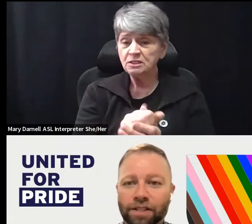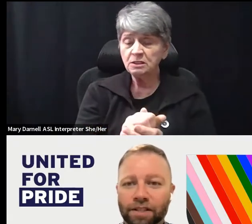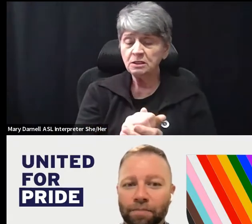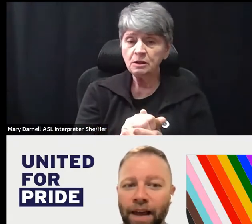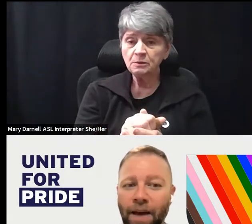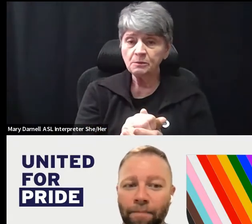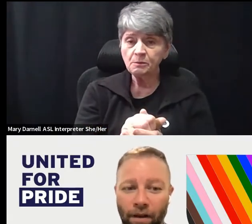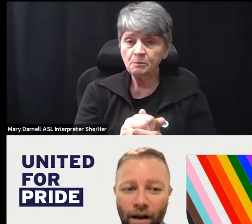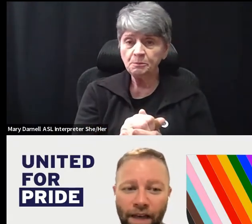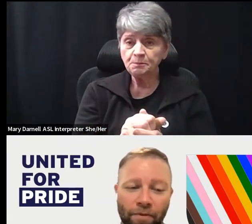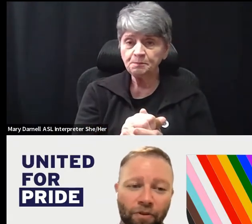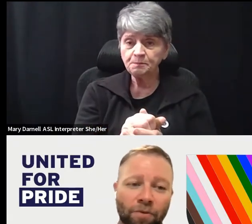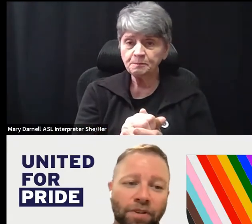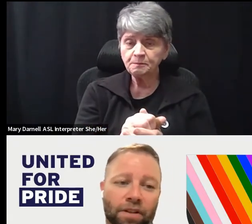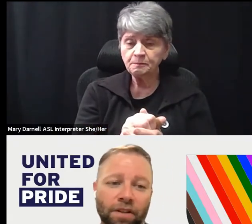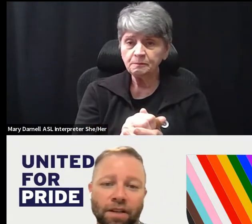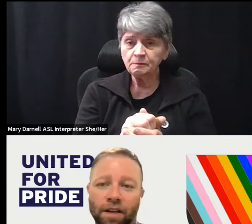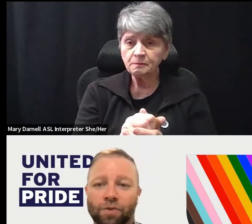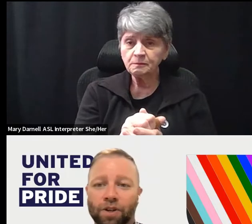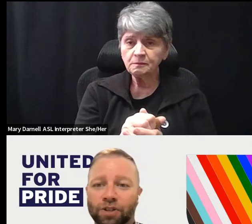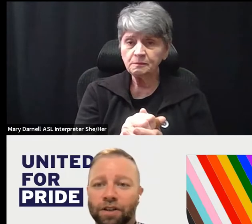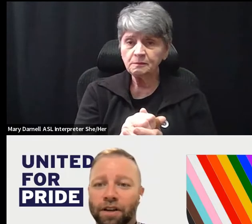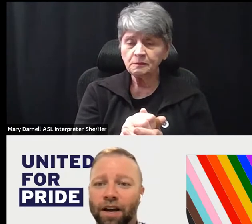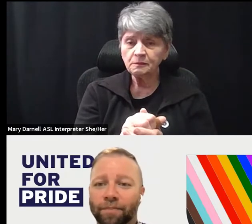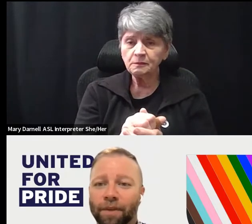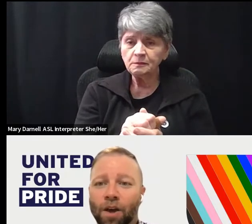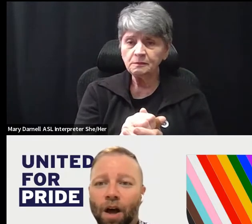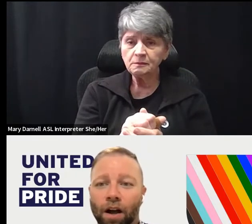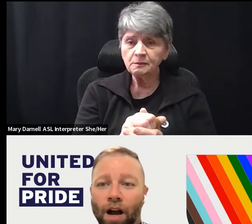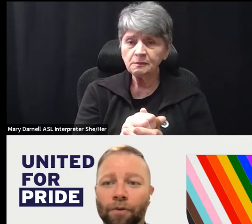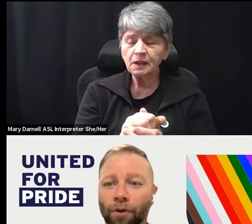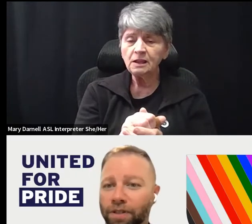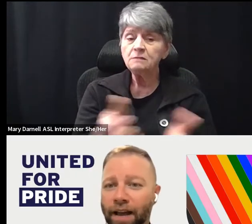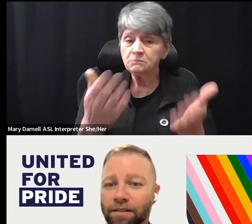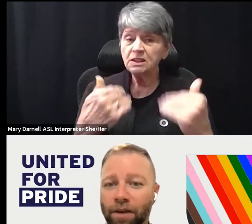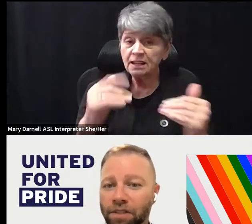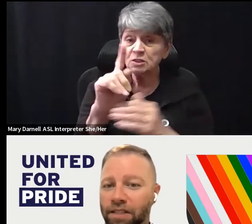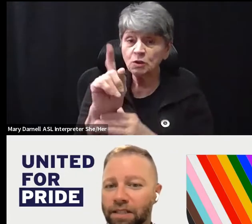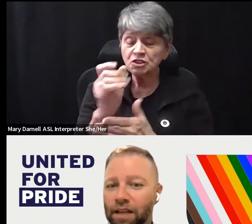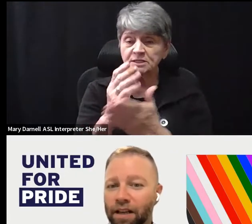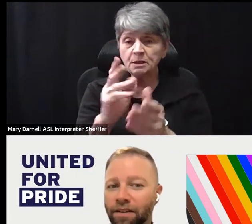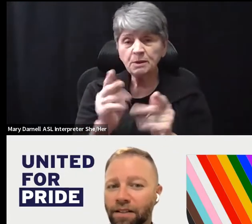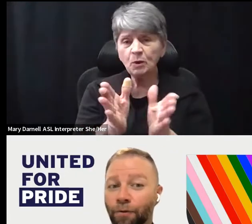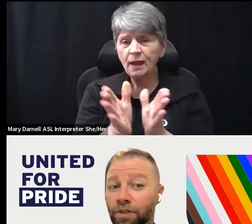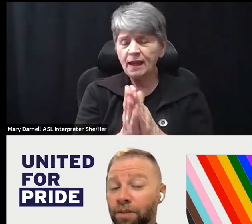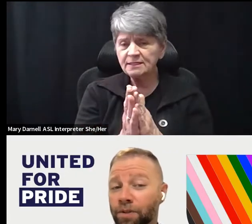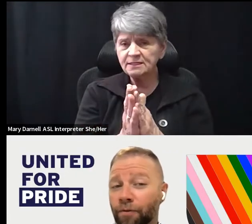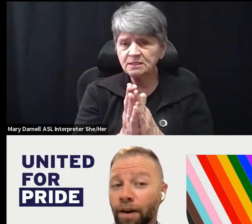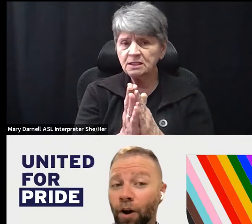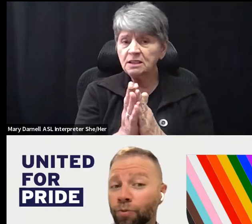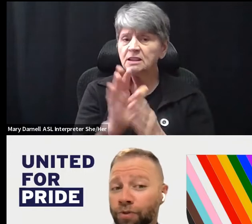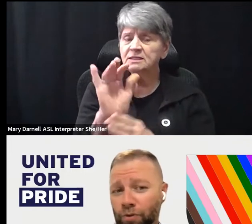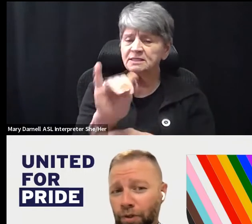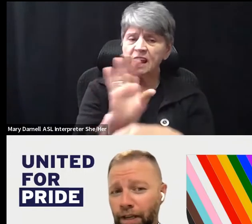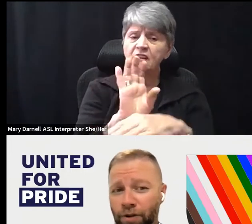And just to cap on that before I move to the next question, a couple of folks asked about, does this force them to